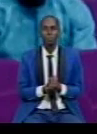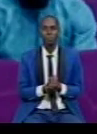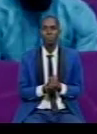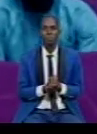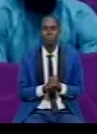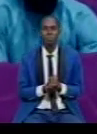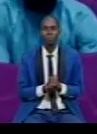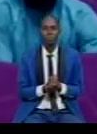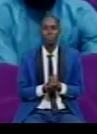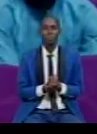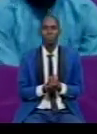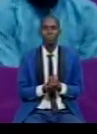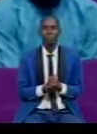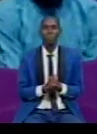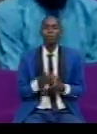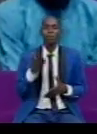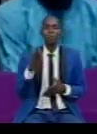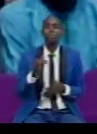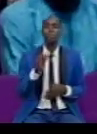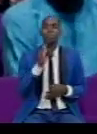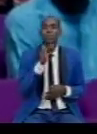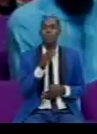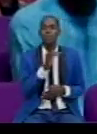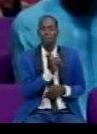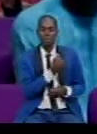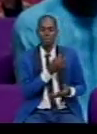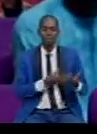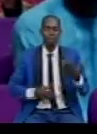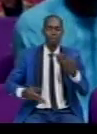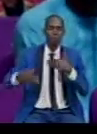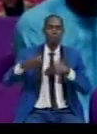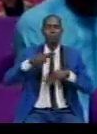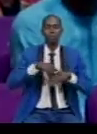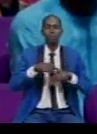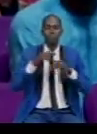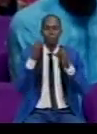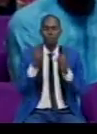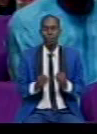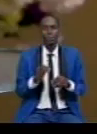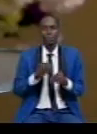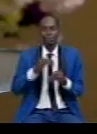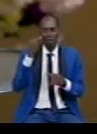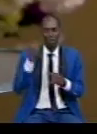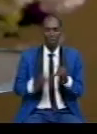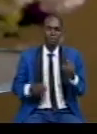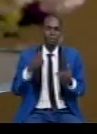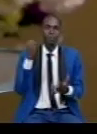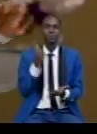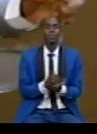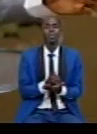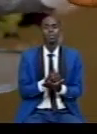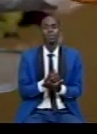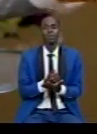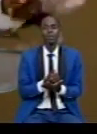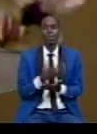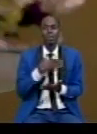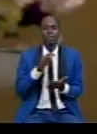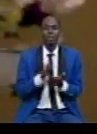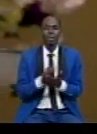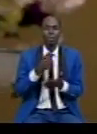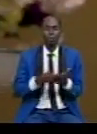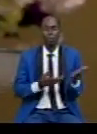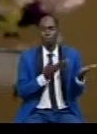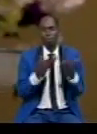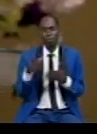There is resuscitative power in the last amen. And that's what brought him to